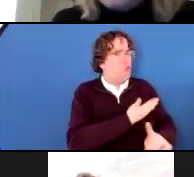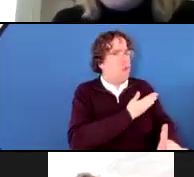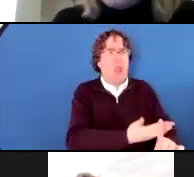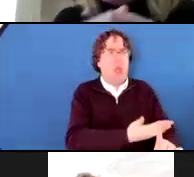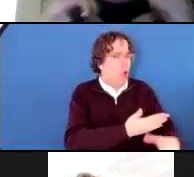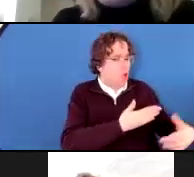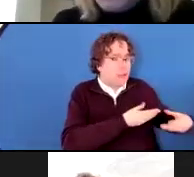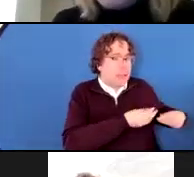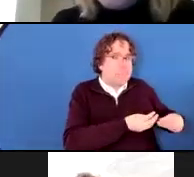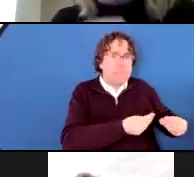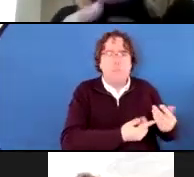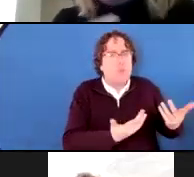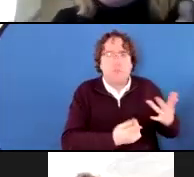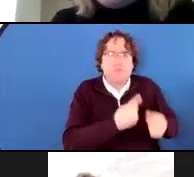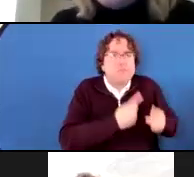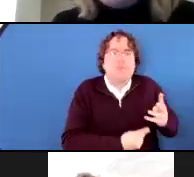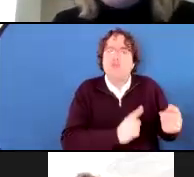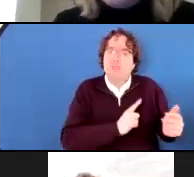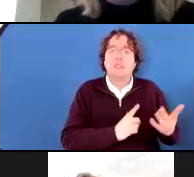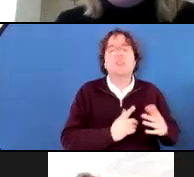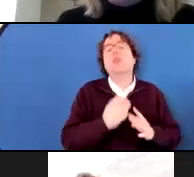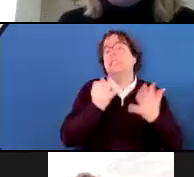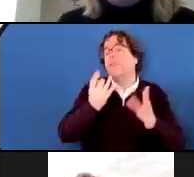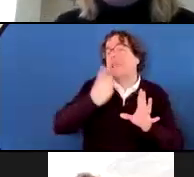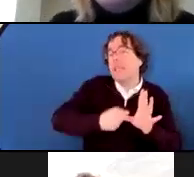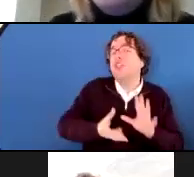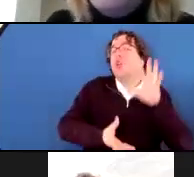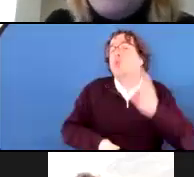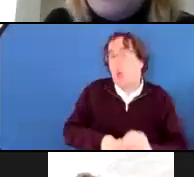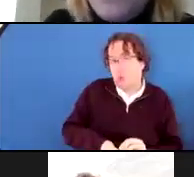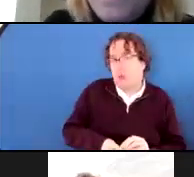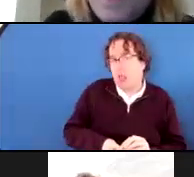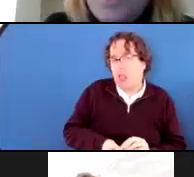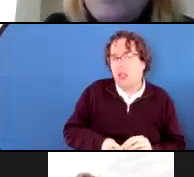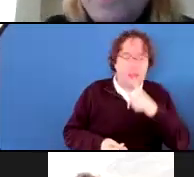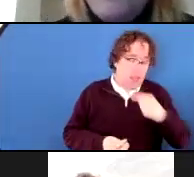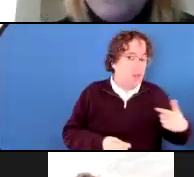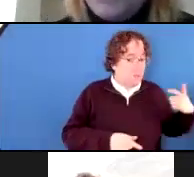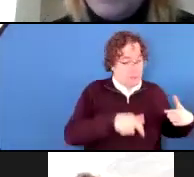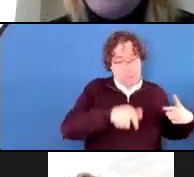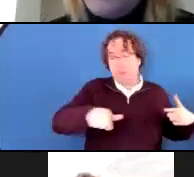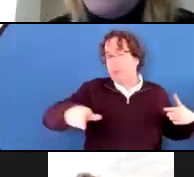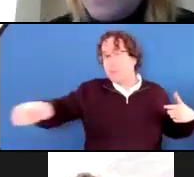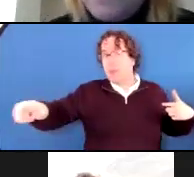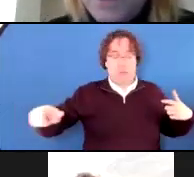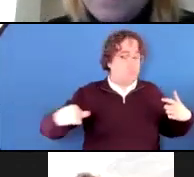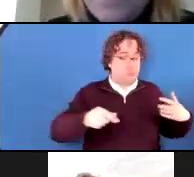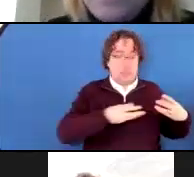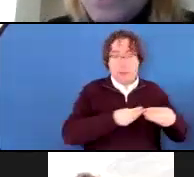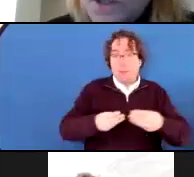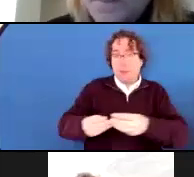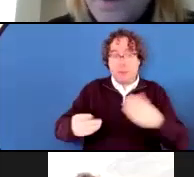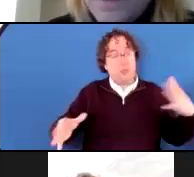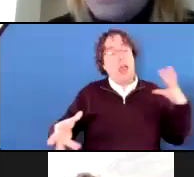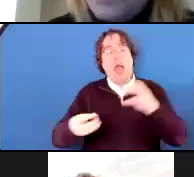it's 7 years in total, gathered from a range of different experiences. The only fellowship where the 7 years